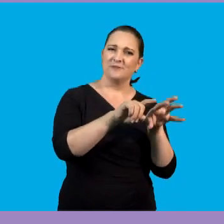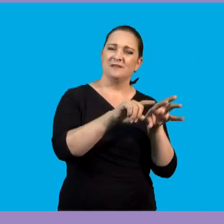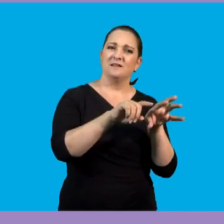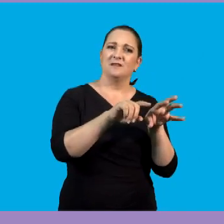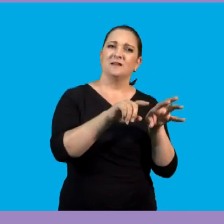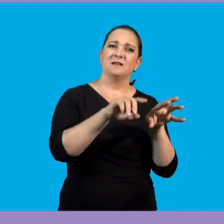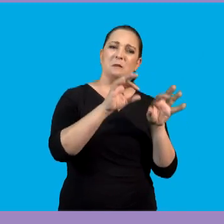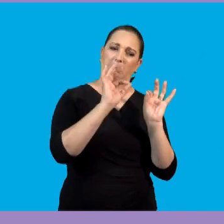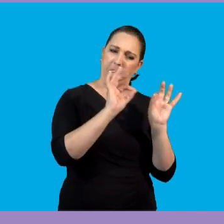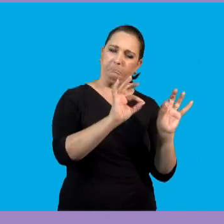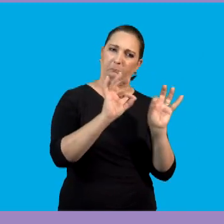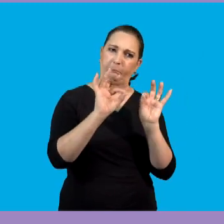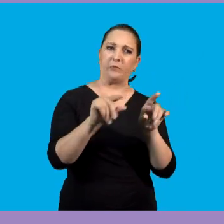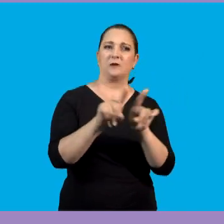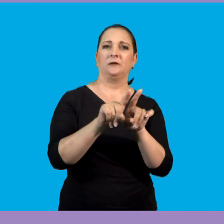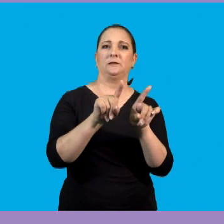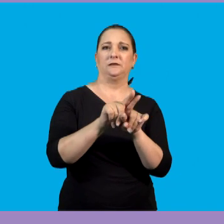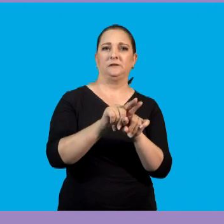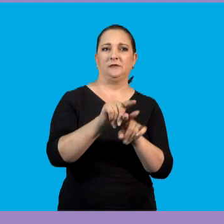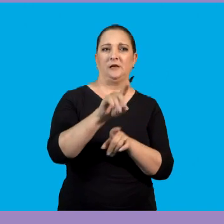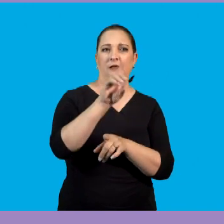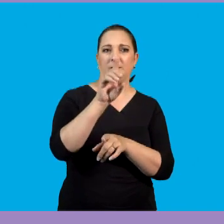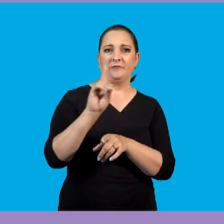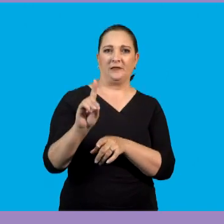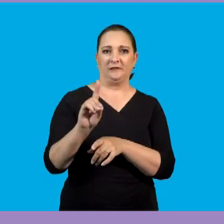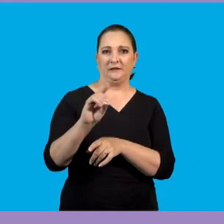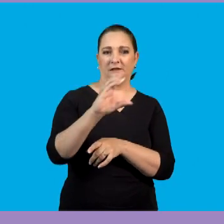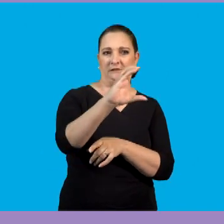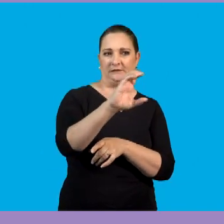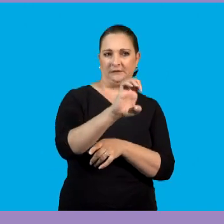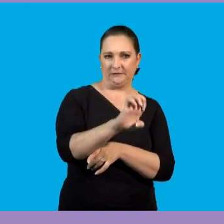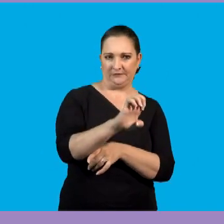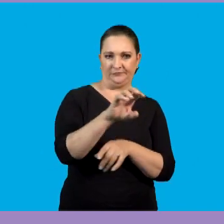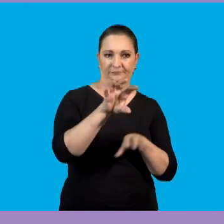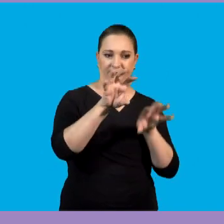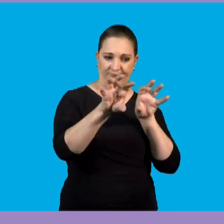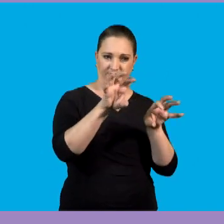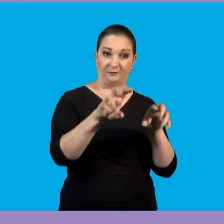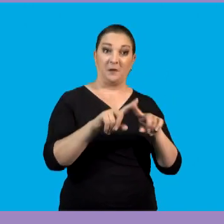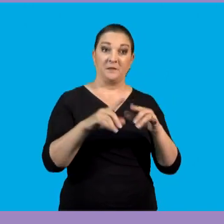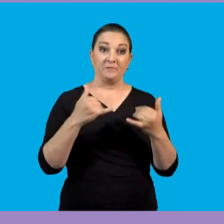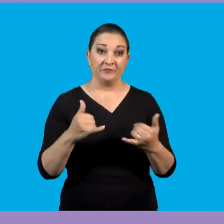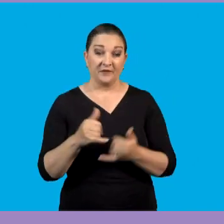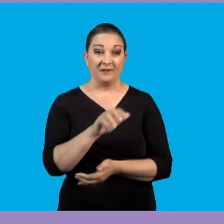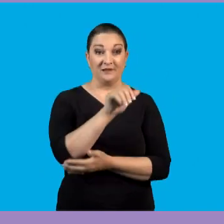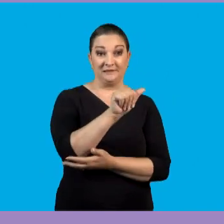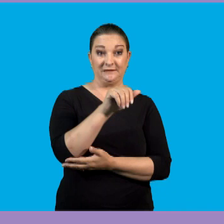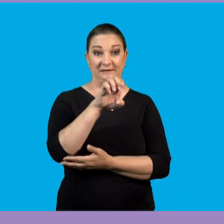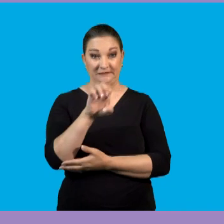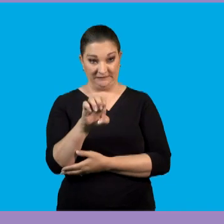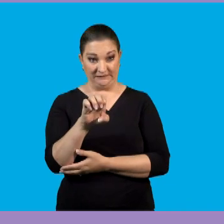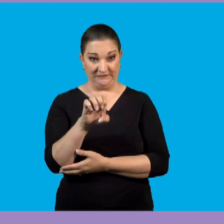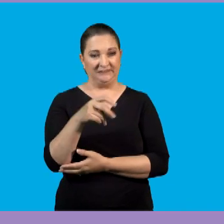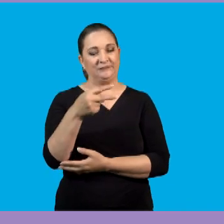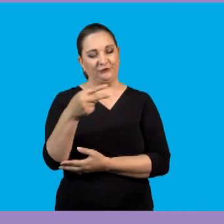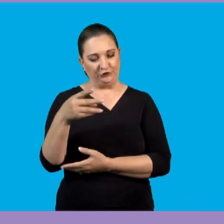the given sides. So we are told that AE is equal to DE, and that of course is given to us.